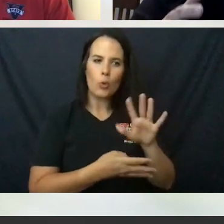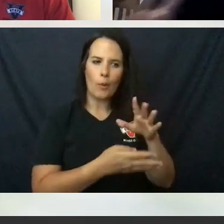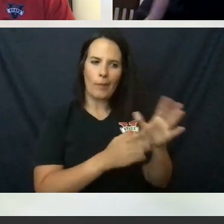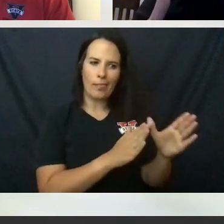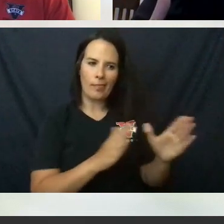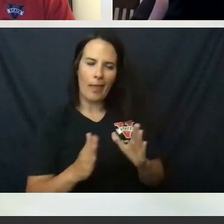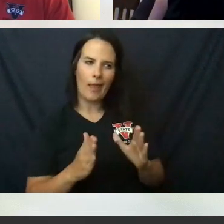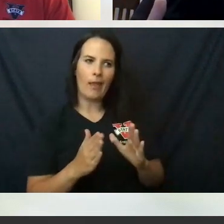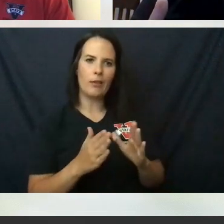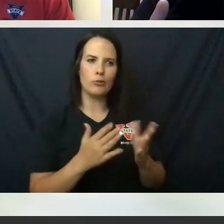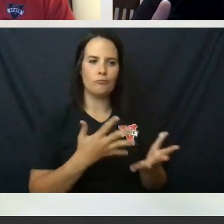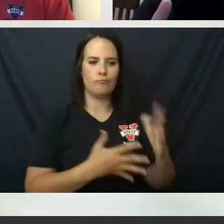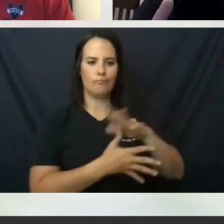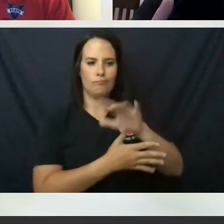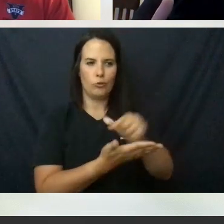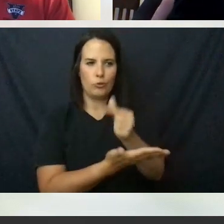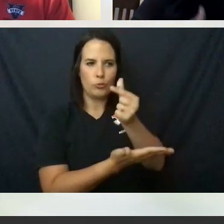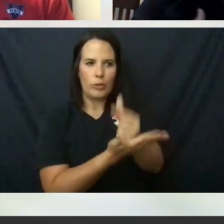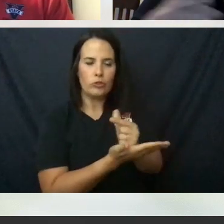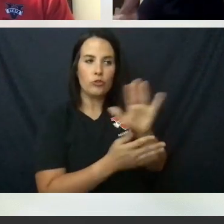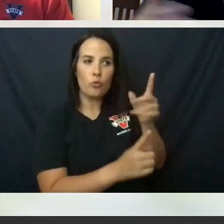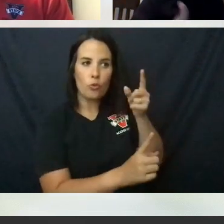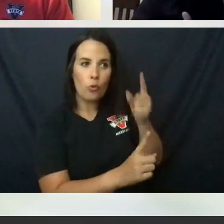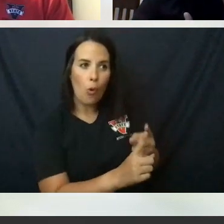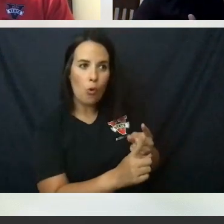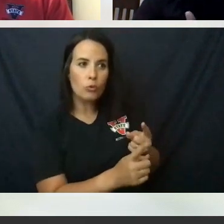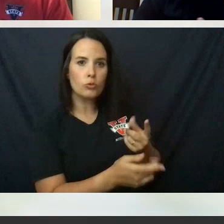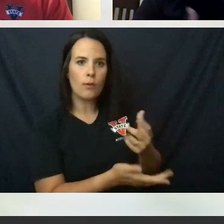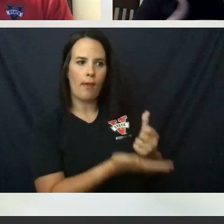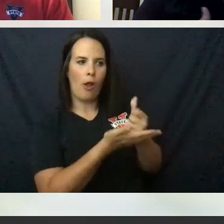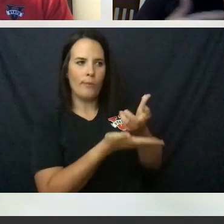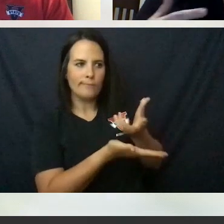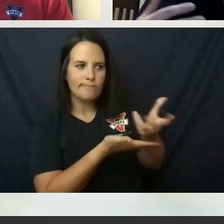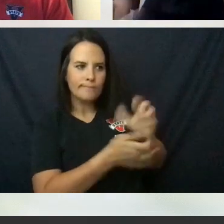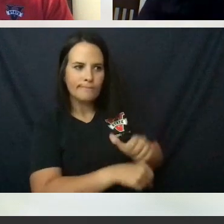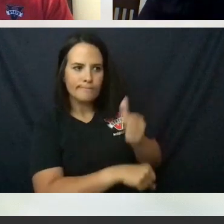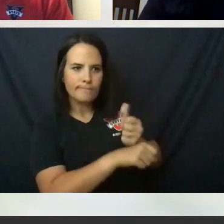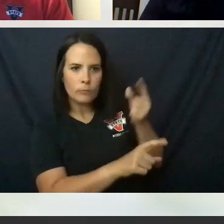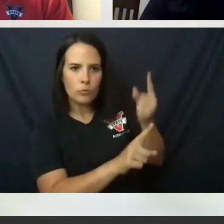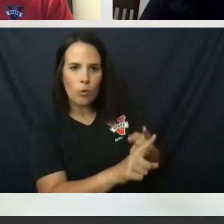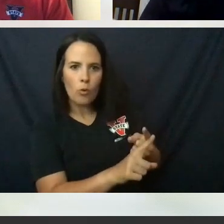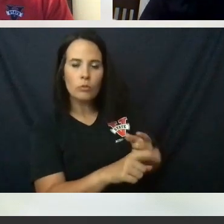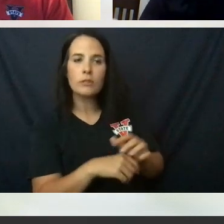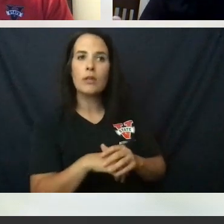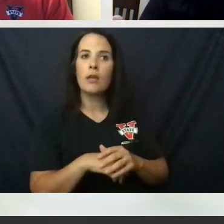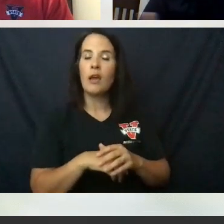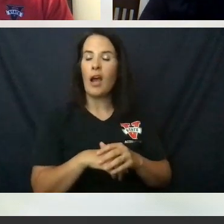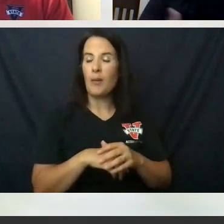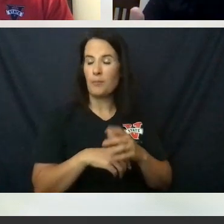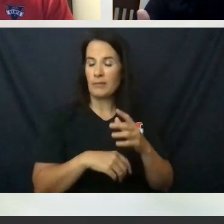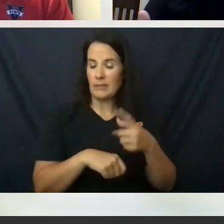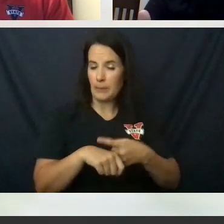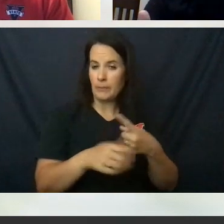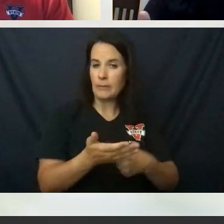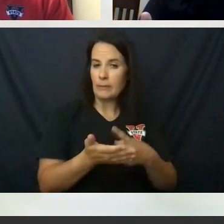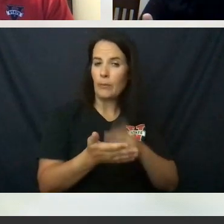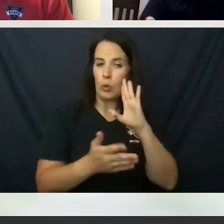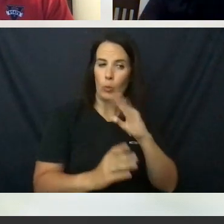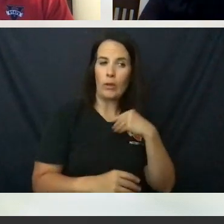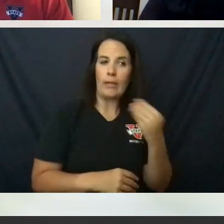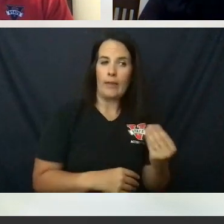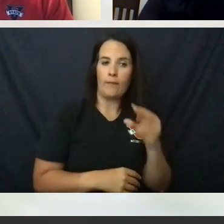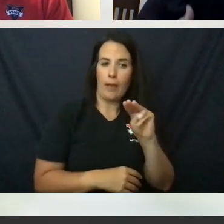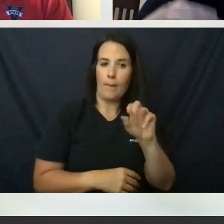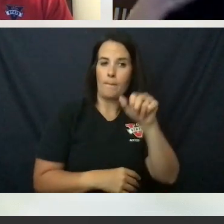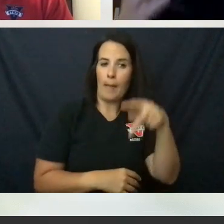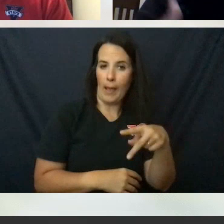to reach your goals. And so at some point along the line, you're going to get probably a map of what that looks like in